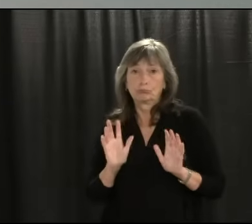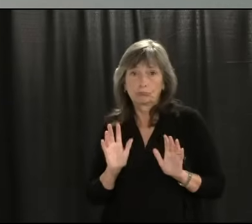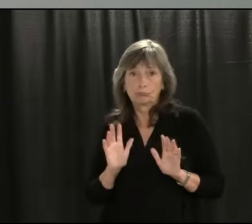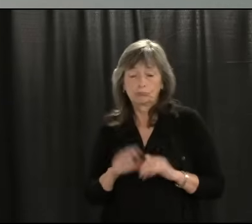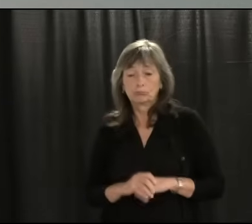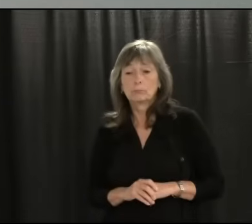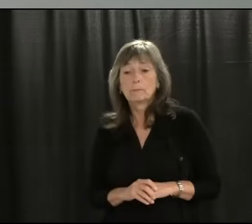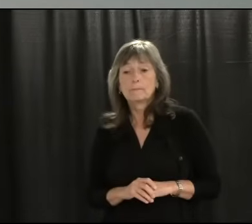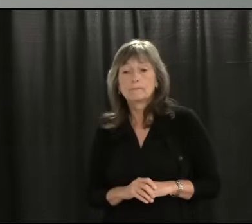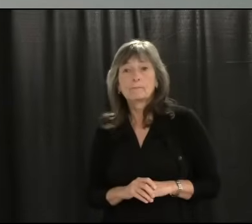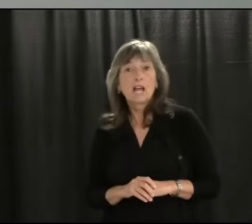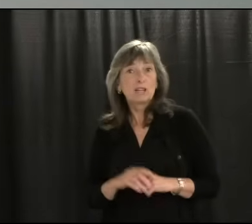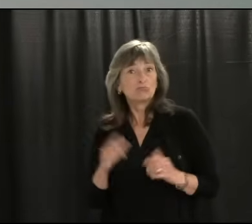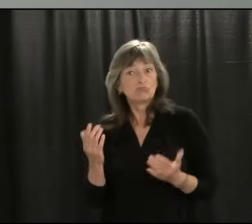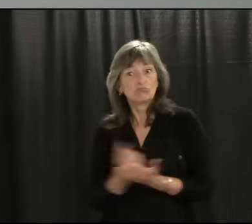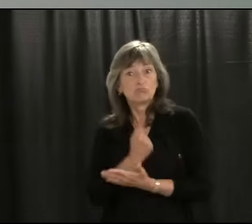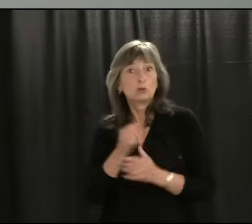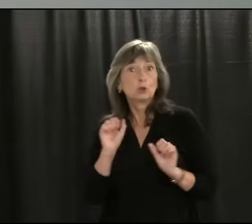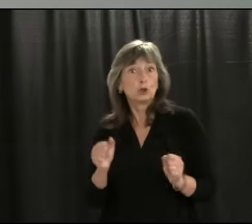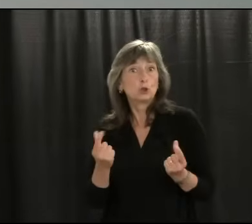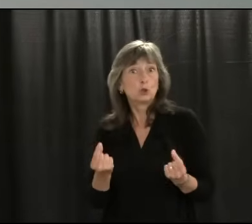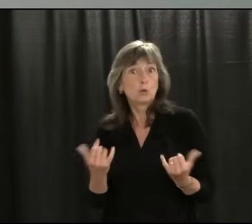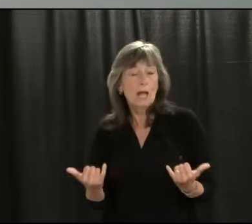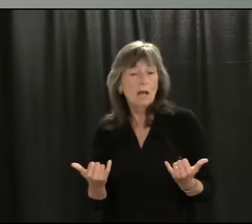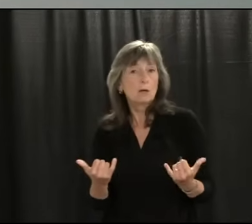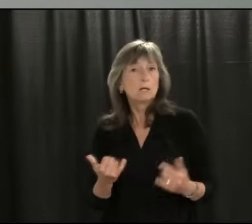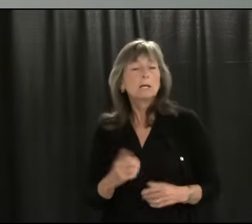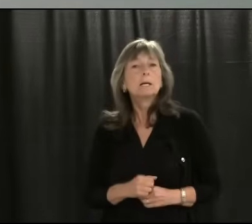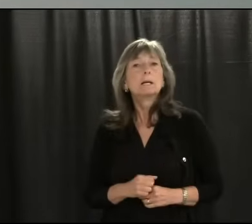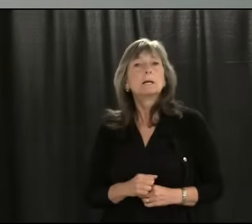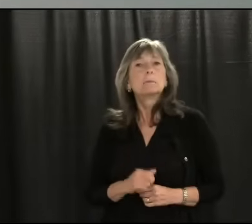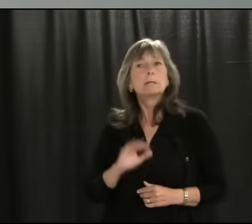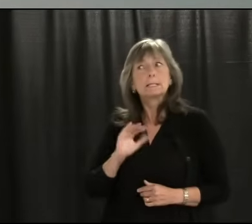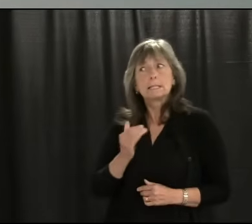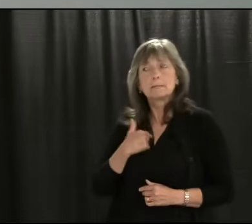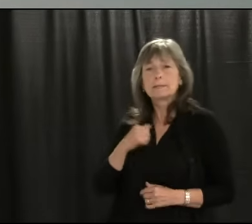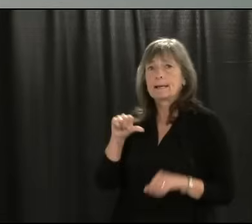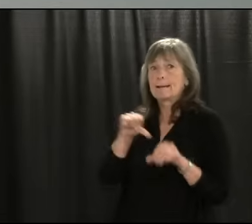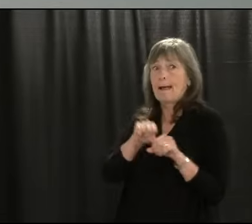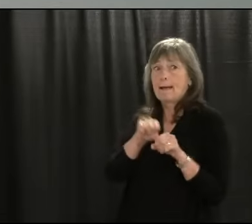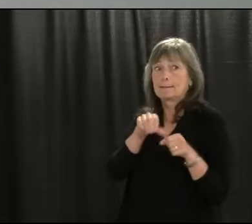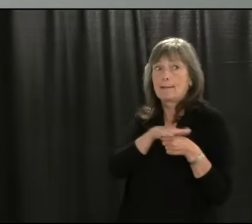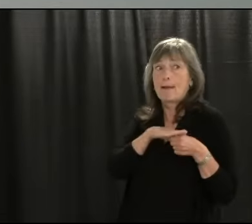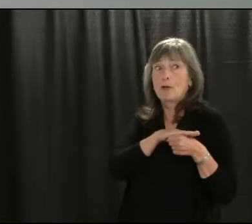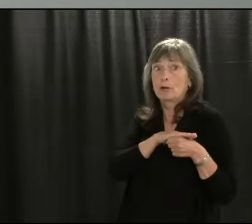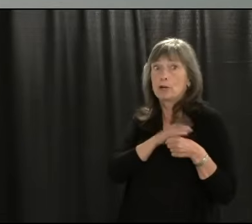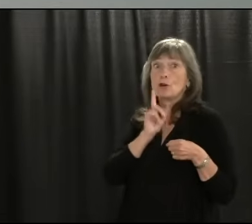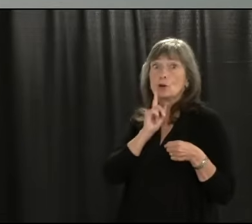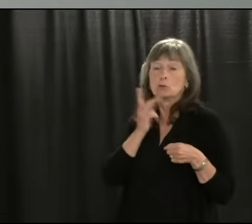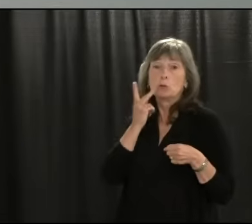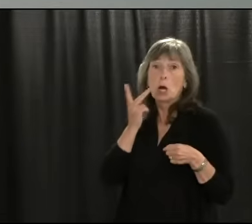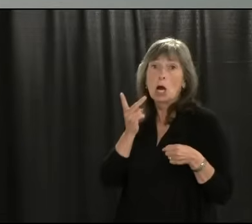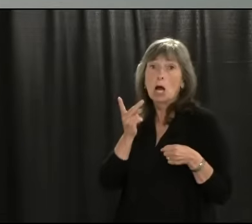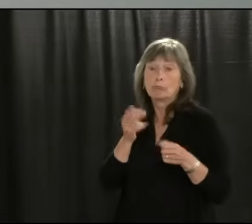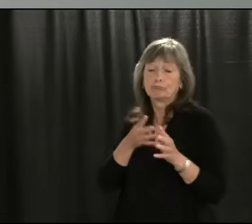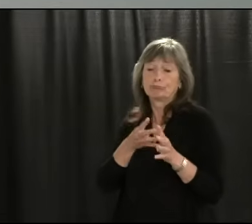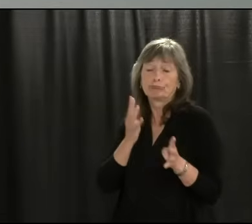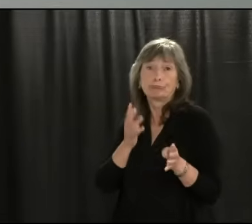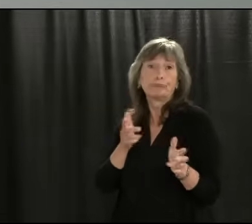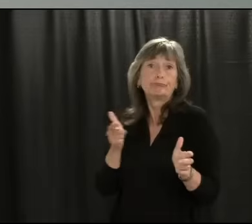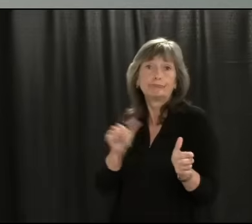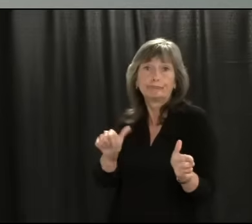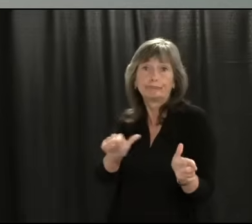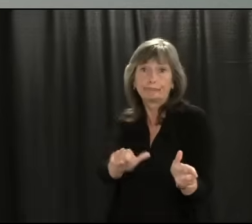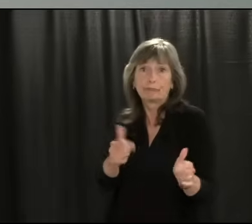Those are things that can be done now, although I gather already the gas stations in the area are actually filling up. In terms